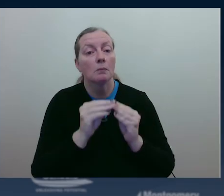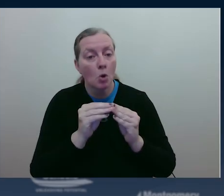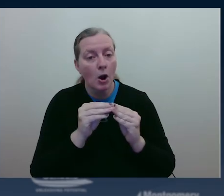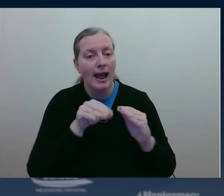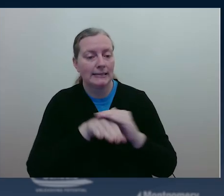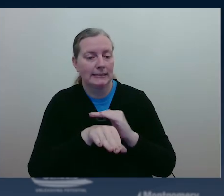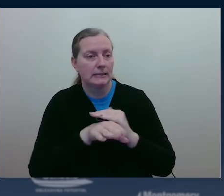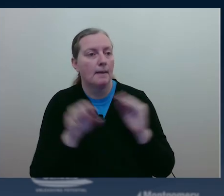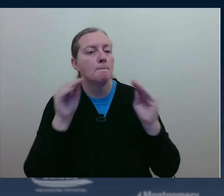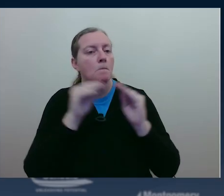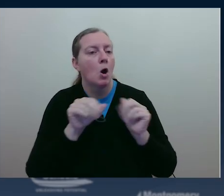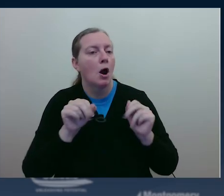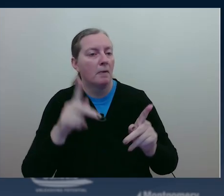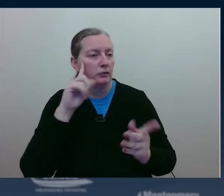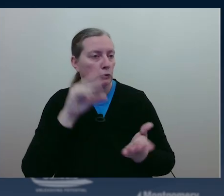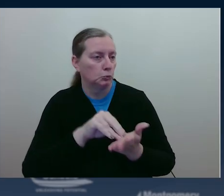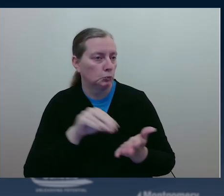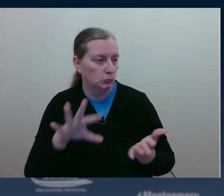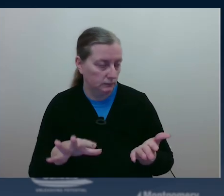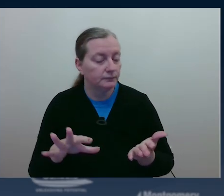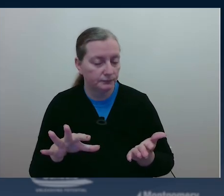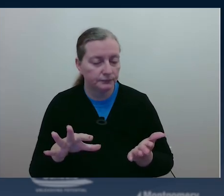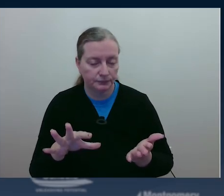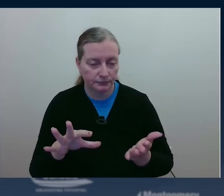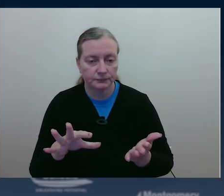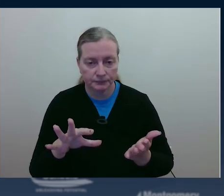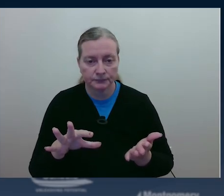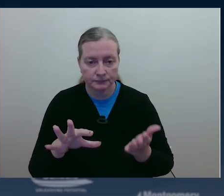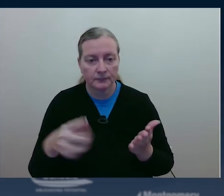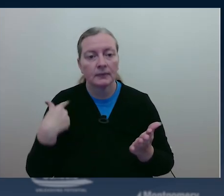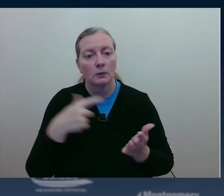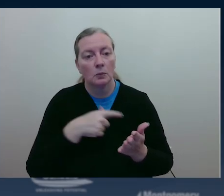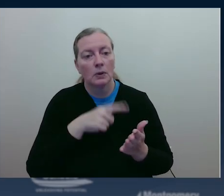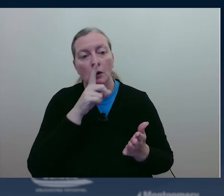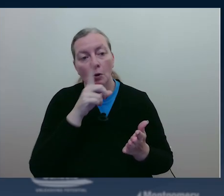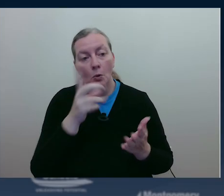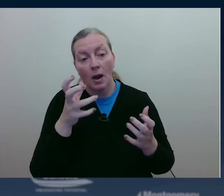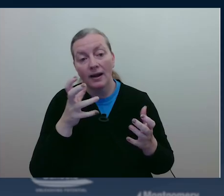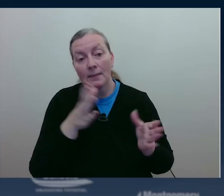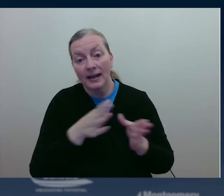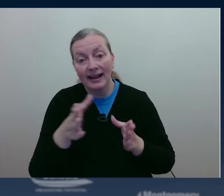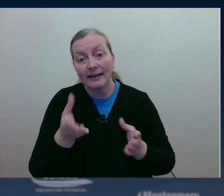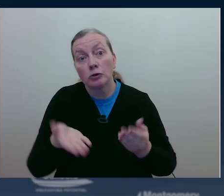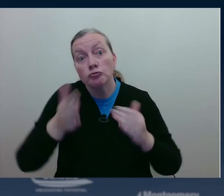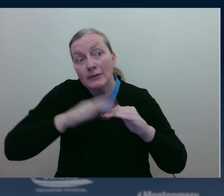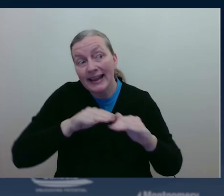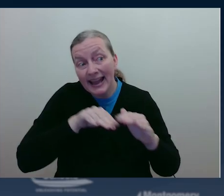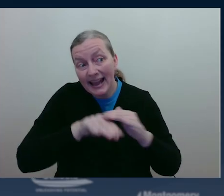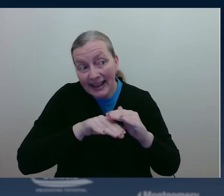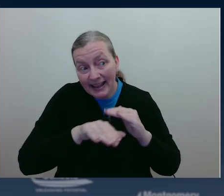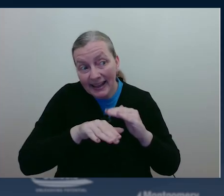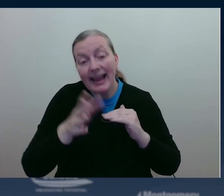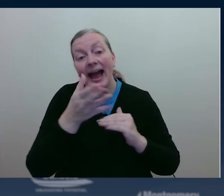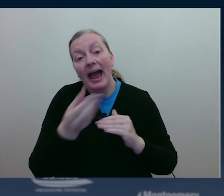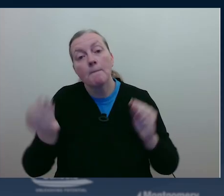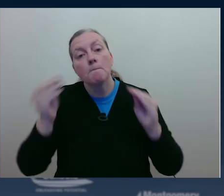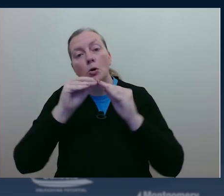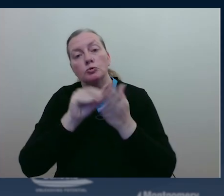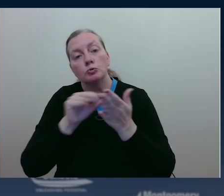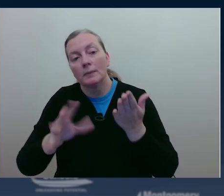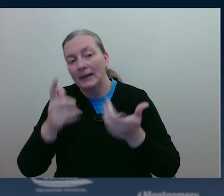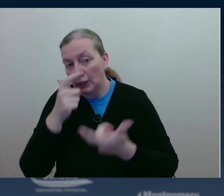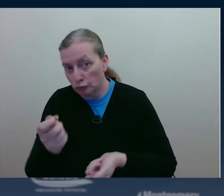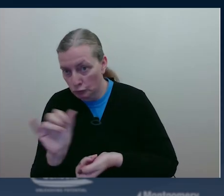students. We are planning in this model for both increased access and increased interest. We know that there are highly